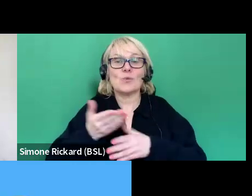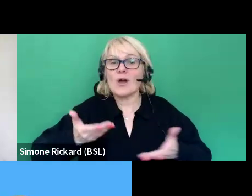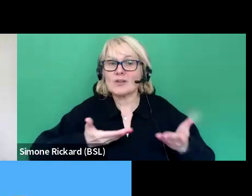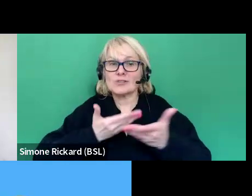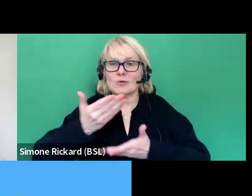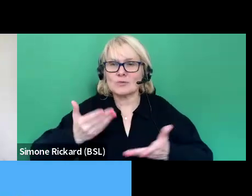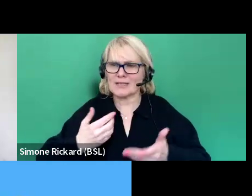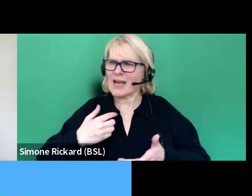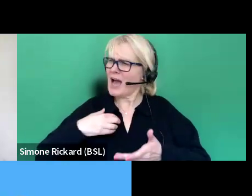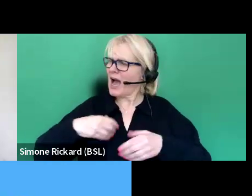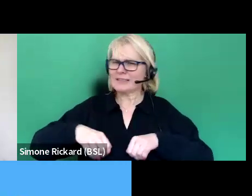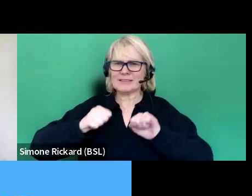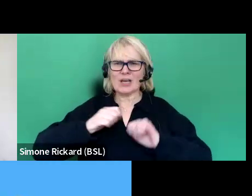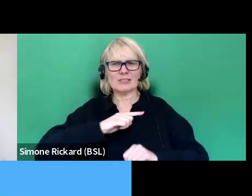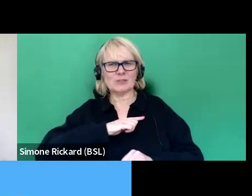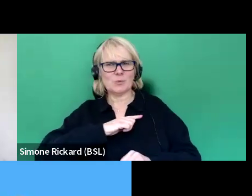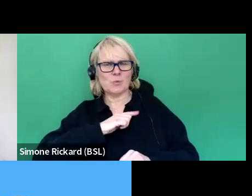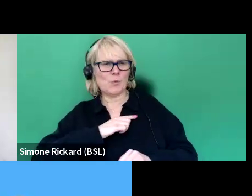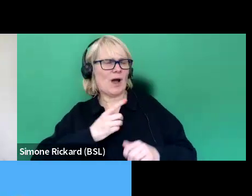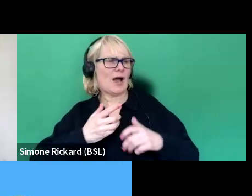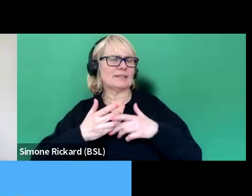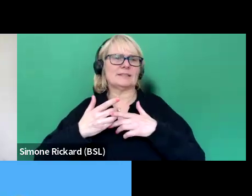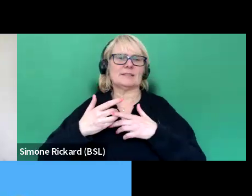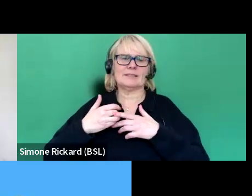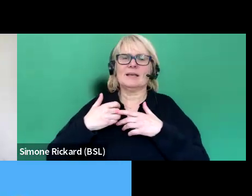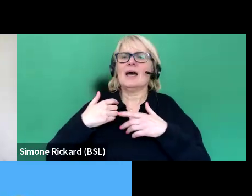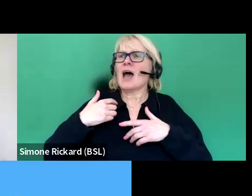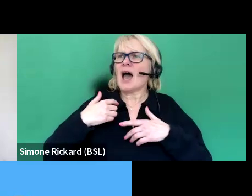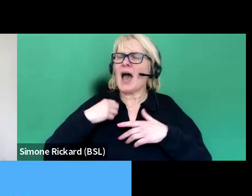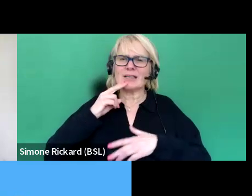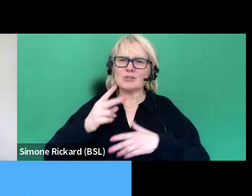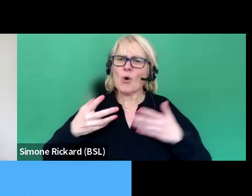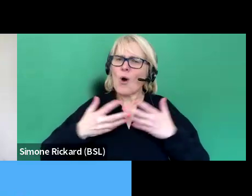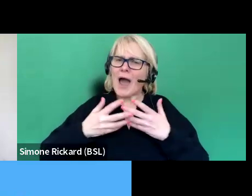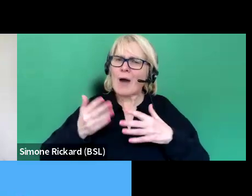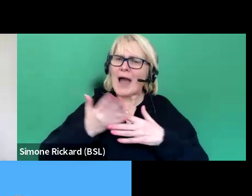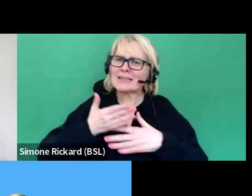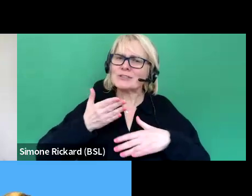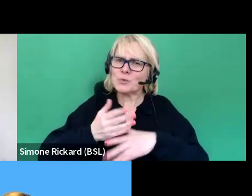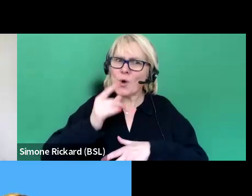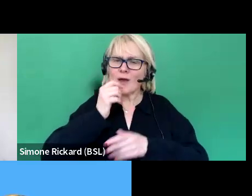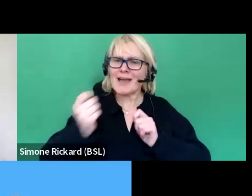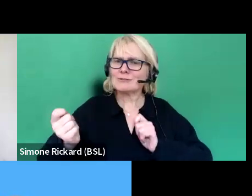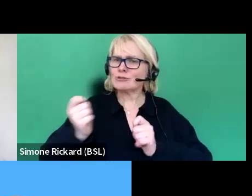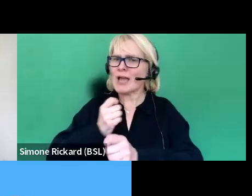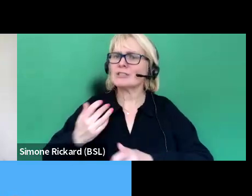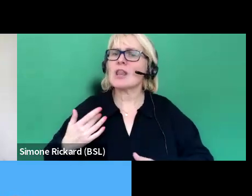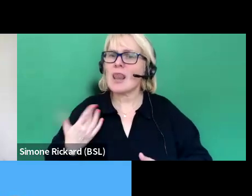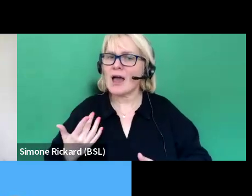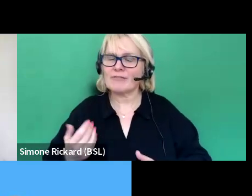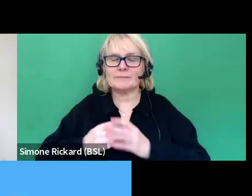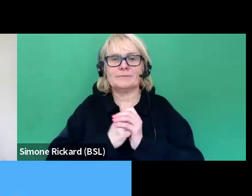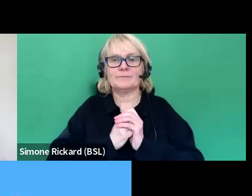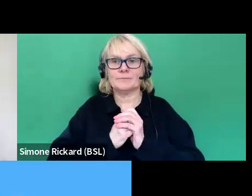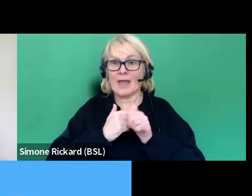I've seen firsthand how Access to Work grants can transform people's lives. And that's because it doesn't just